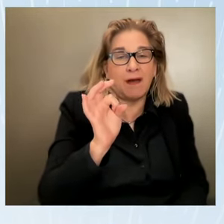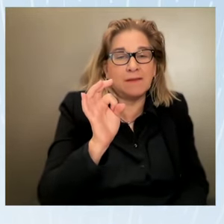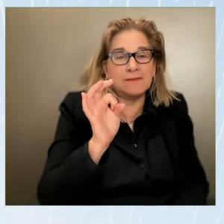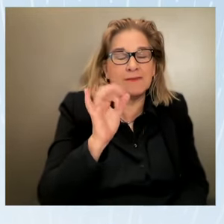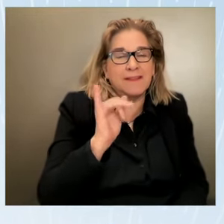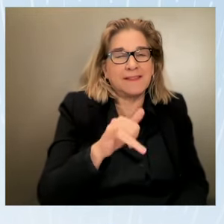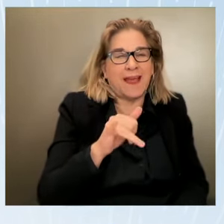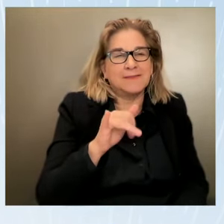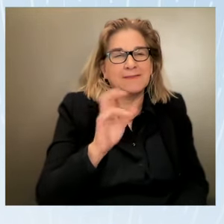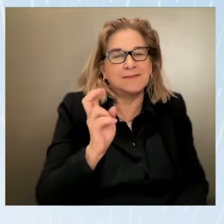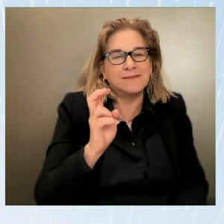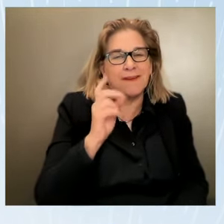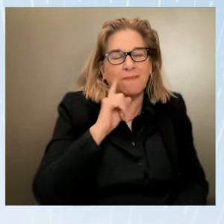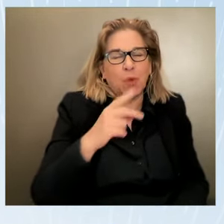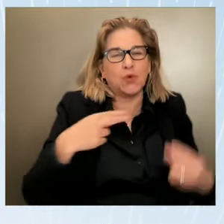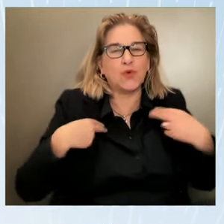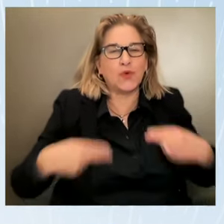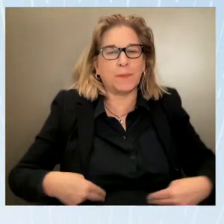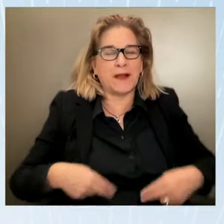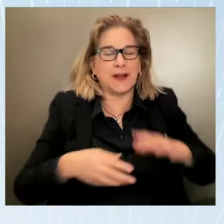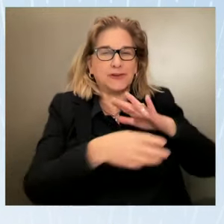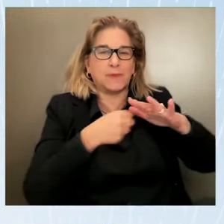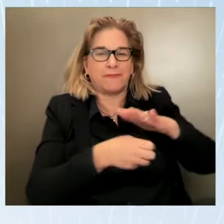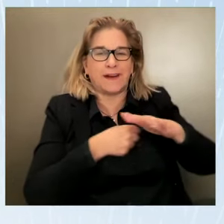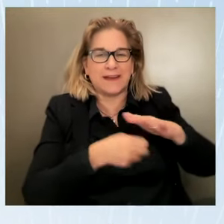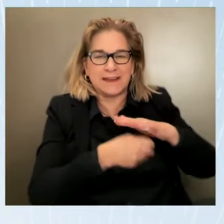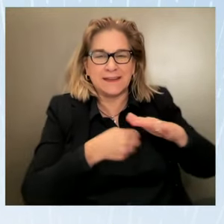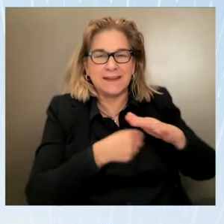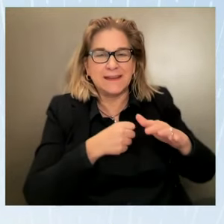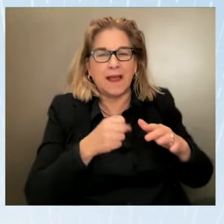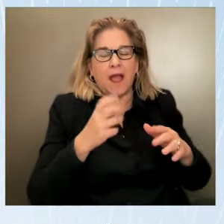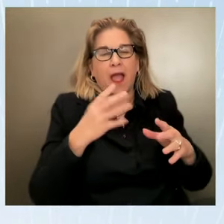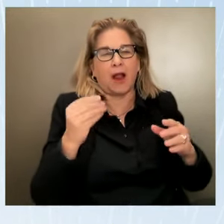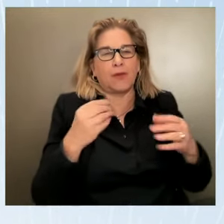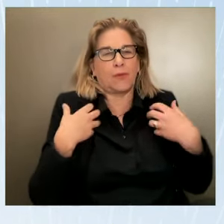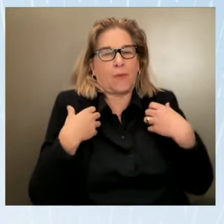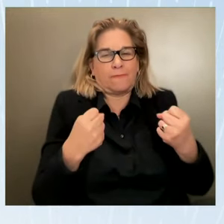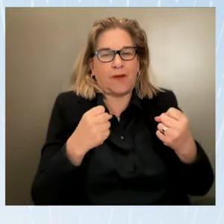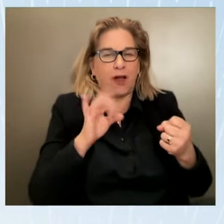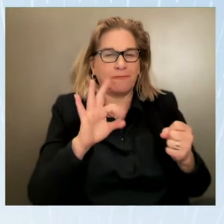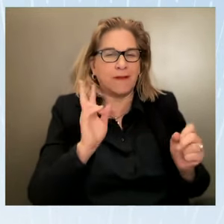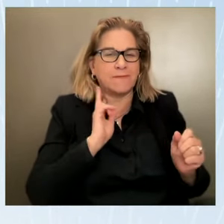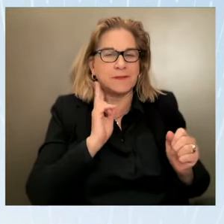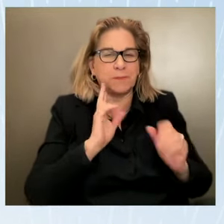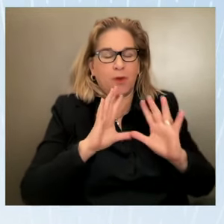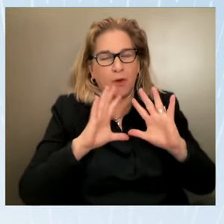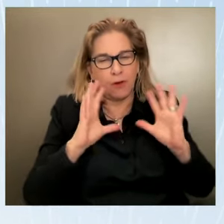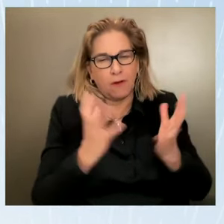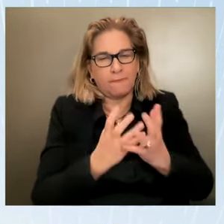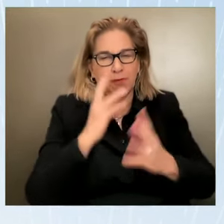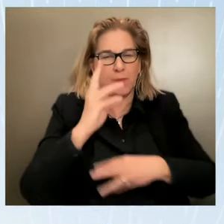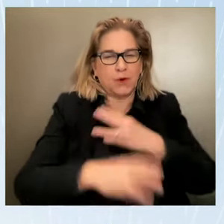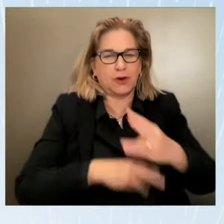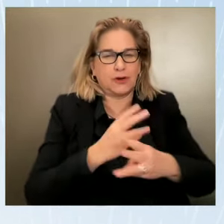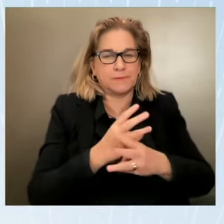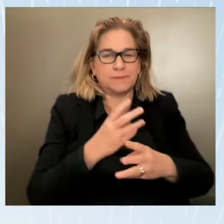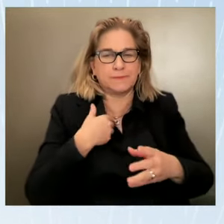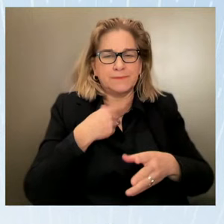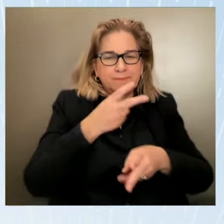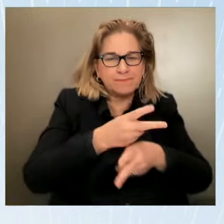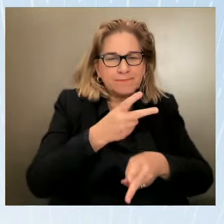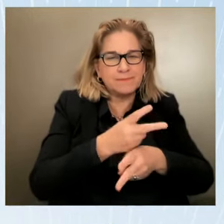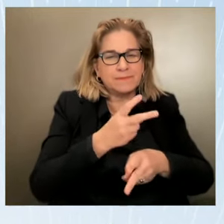of victims of human trafficking and the collaboration with first responders for a timely and effective response in an effort